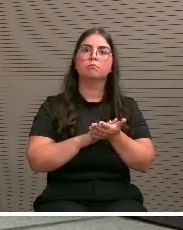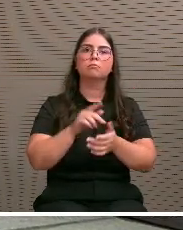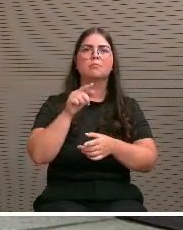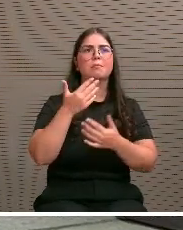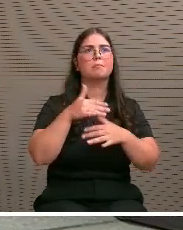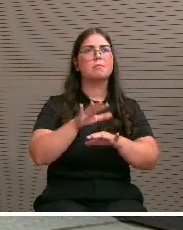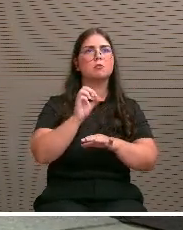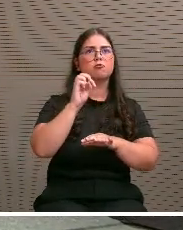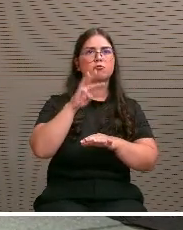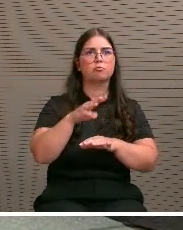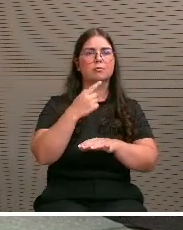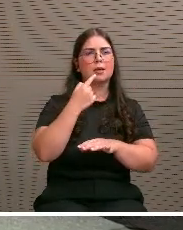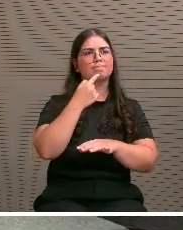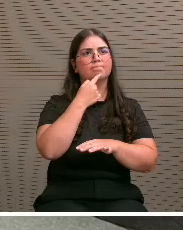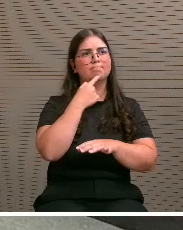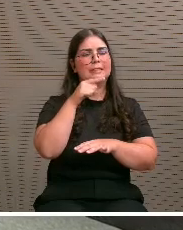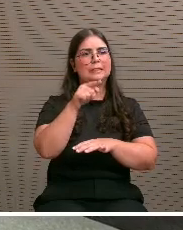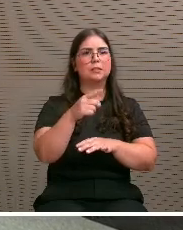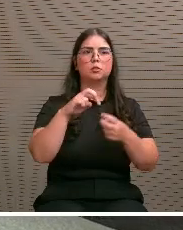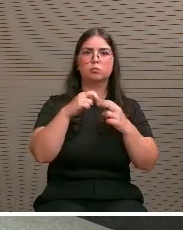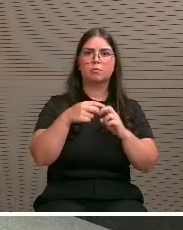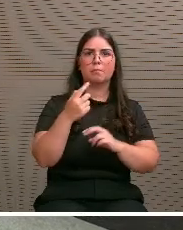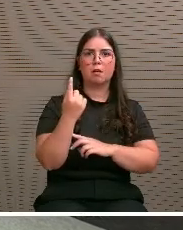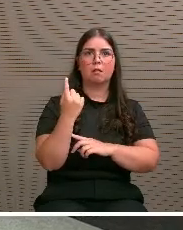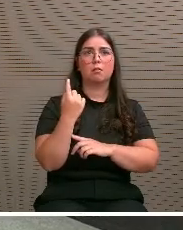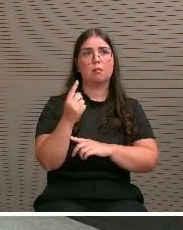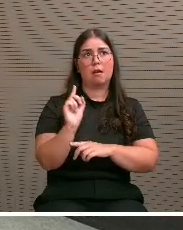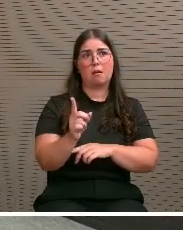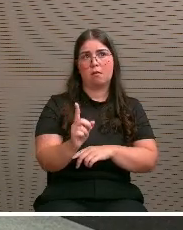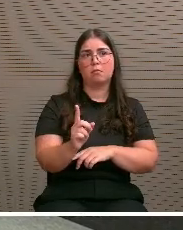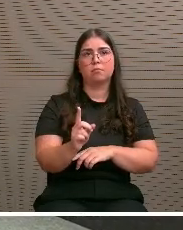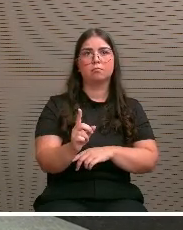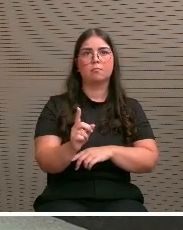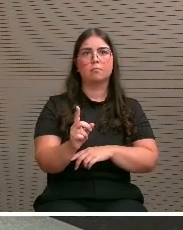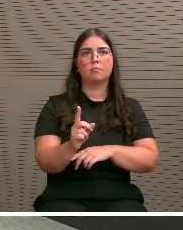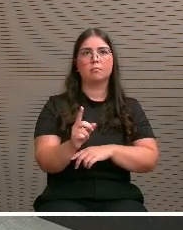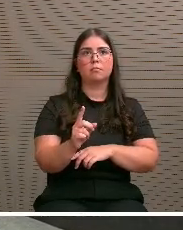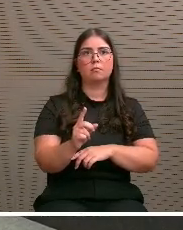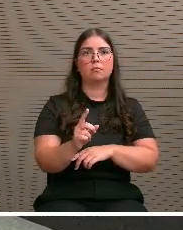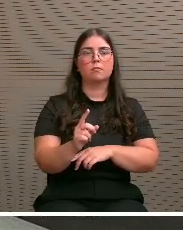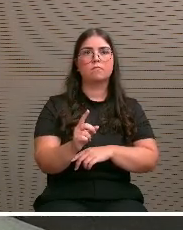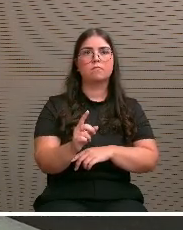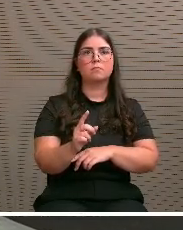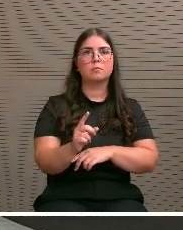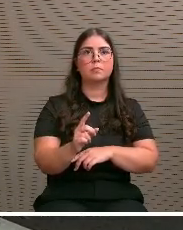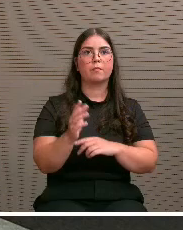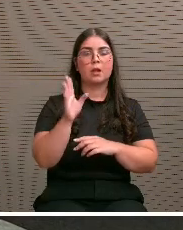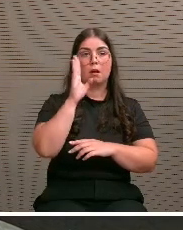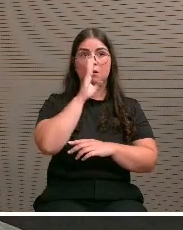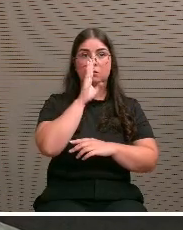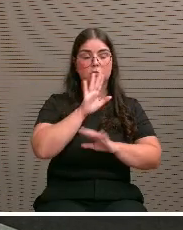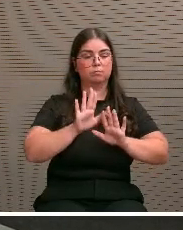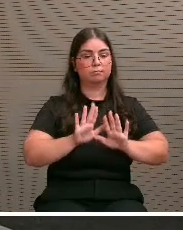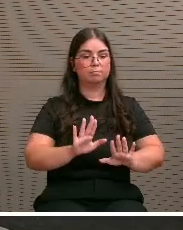if one allows this, what's to stop people allowing everything? And so they went out of their way to stop this. You would